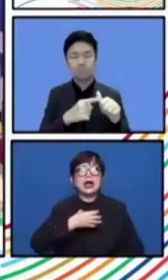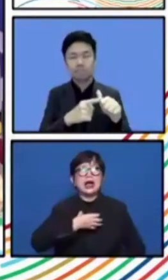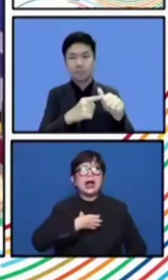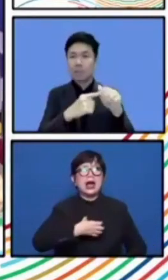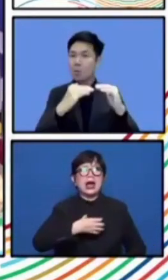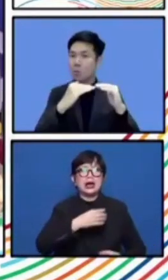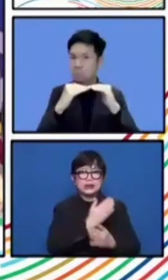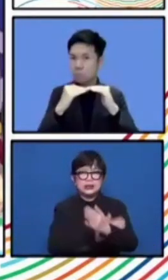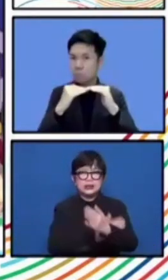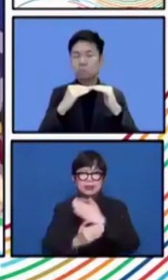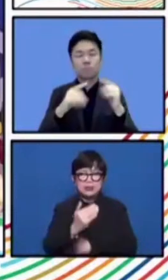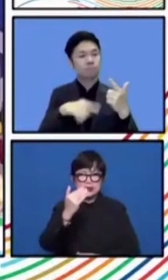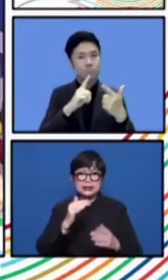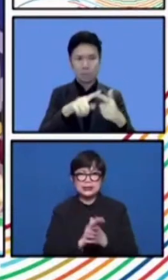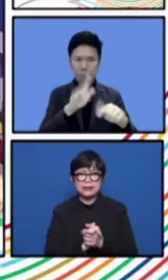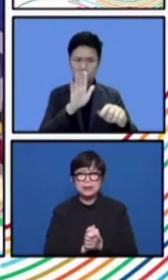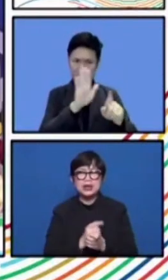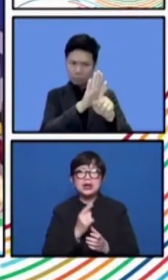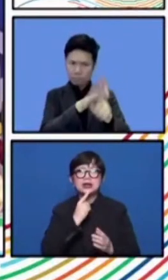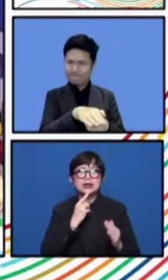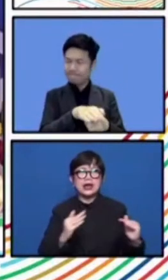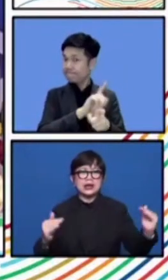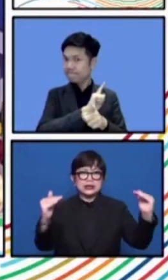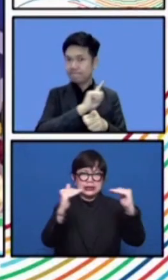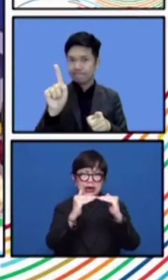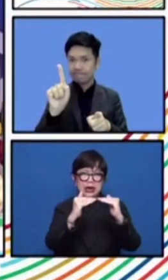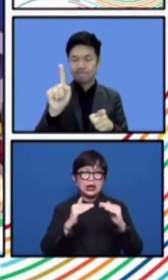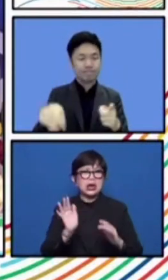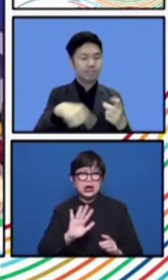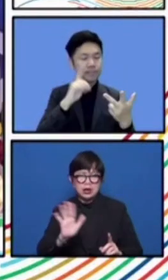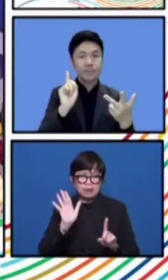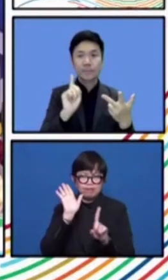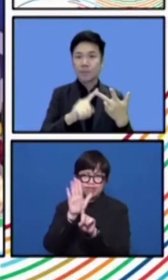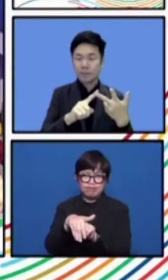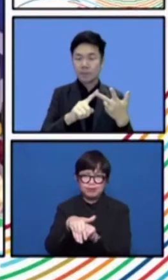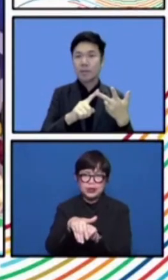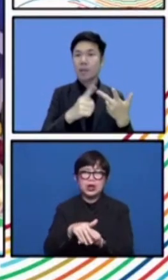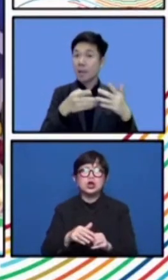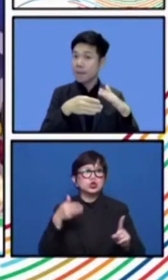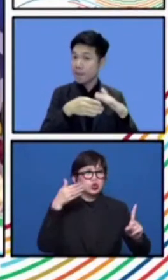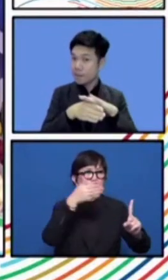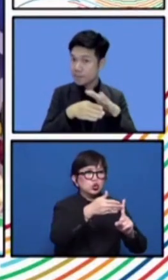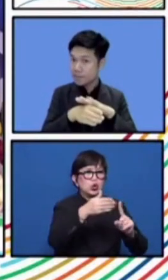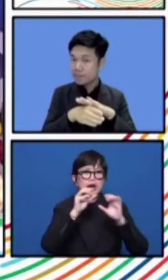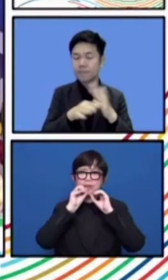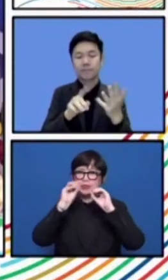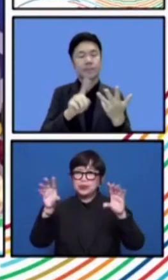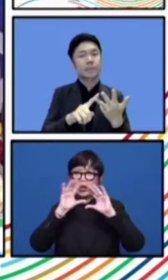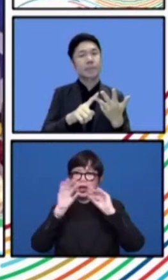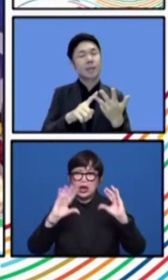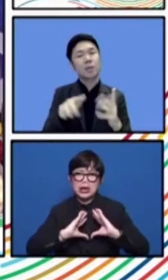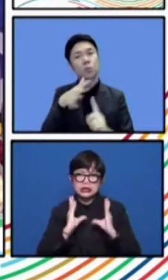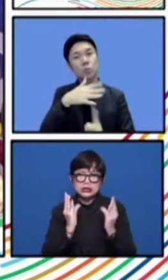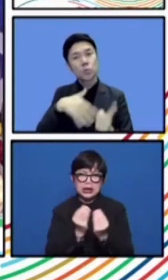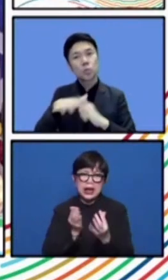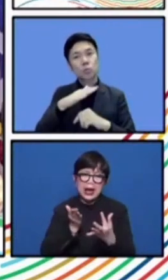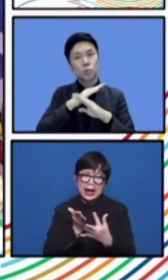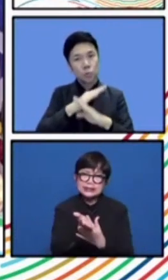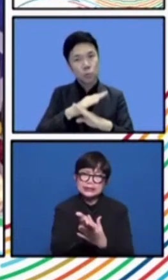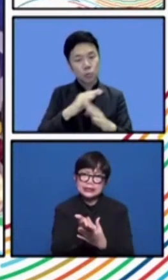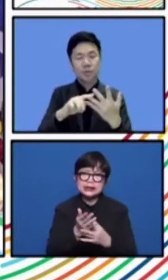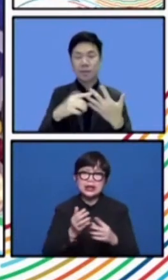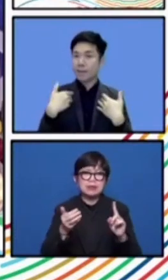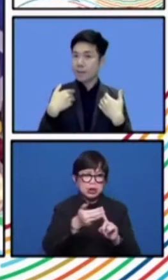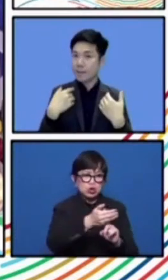and aims at the promoting inclusion accessibility social security health education skill